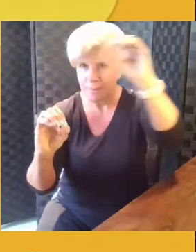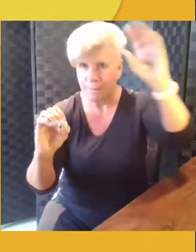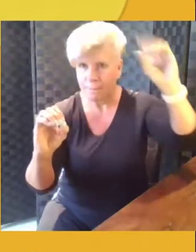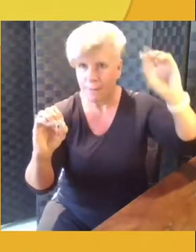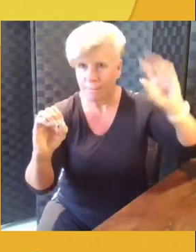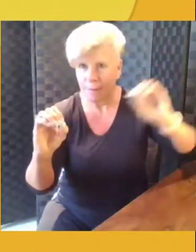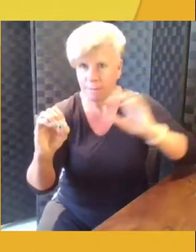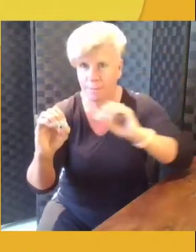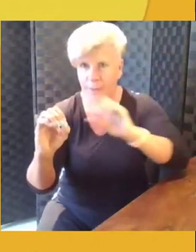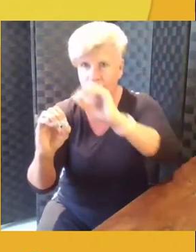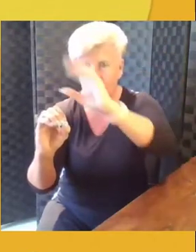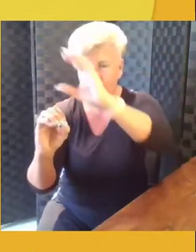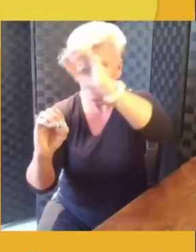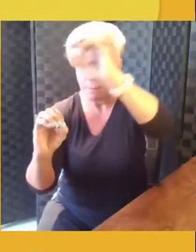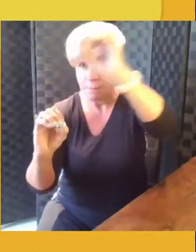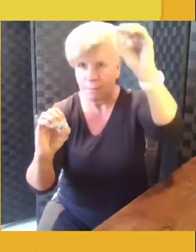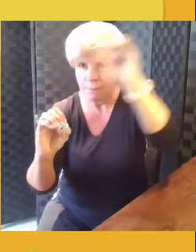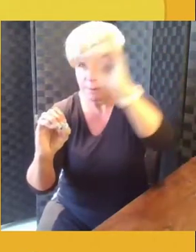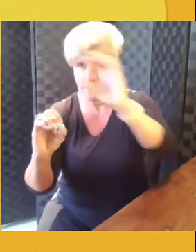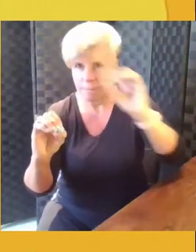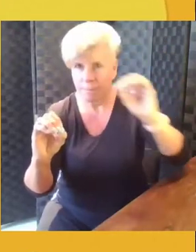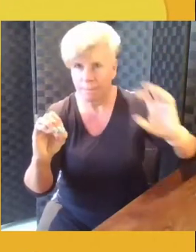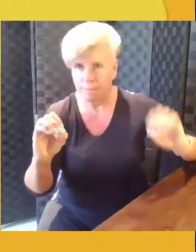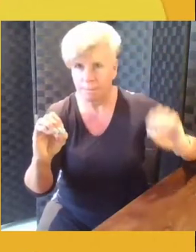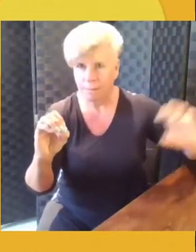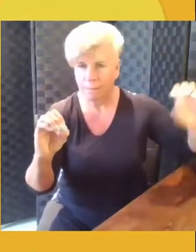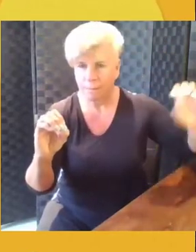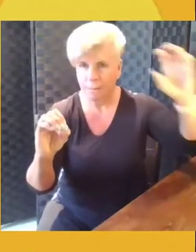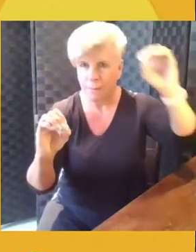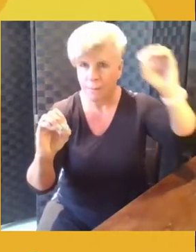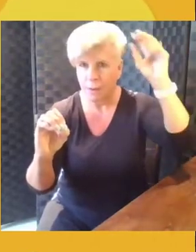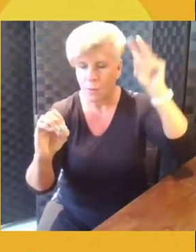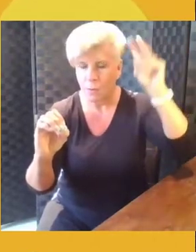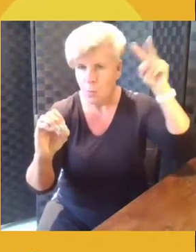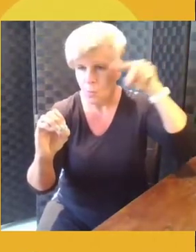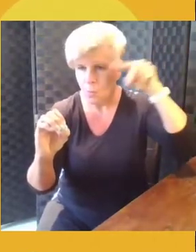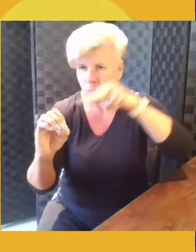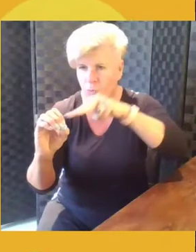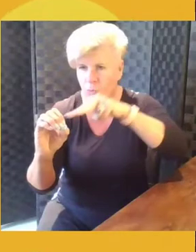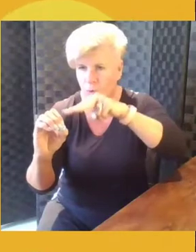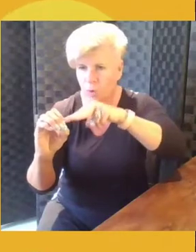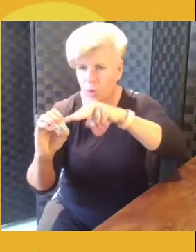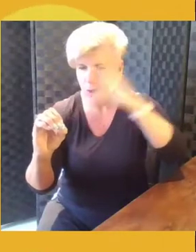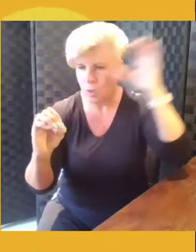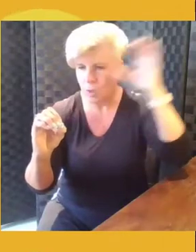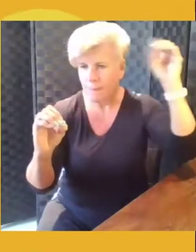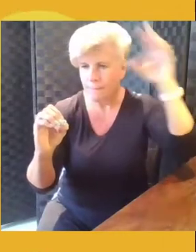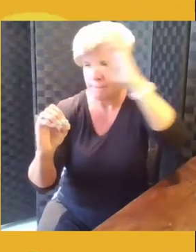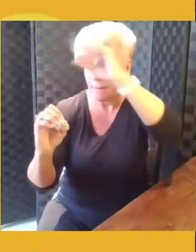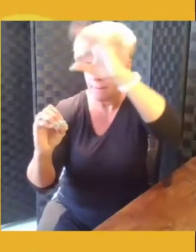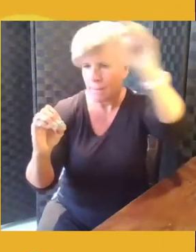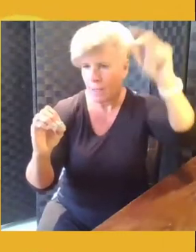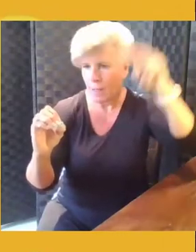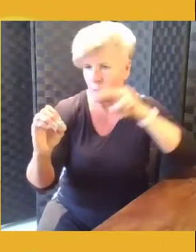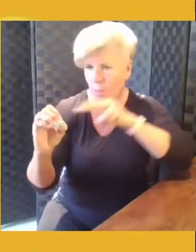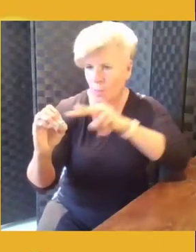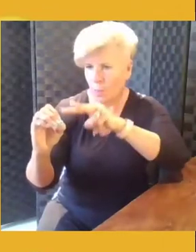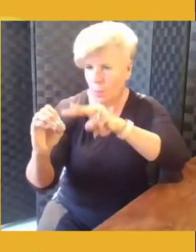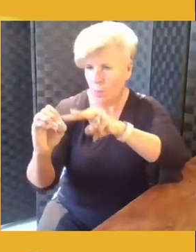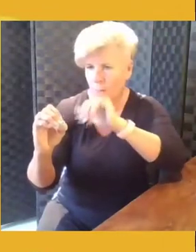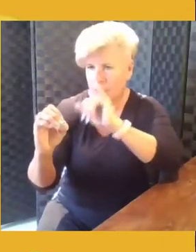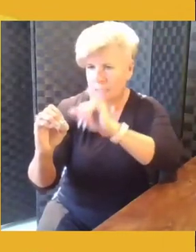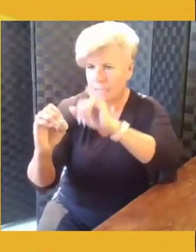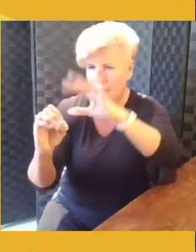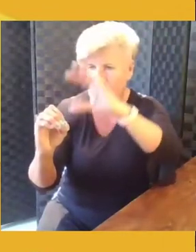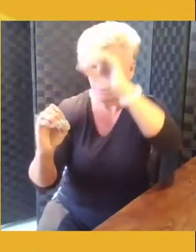Some of the other dots are moving. Notice that and then focus your attention on the very still dot.